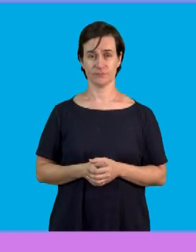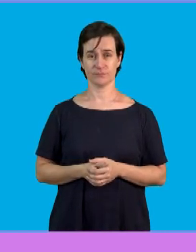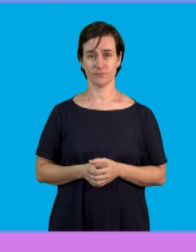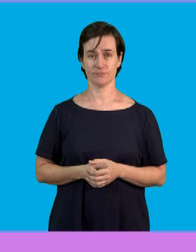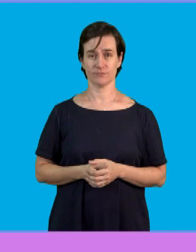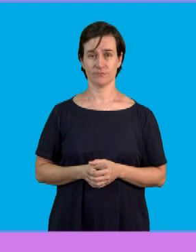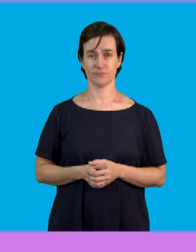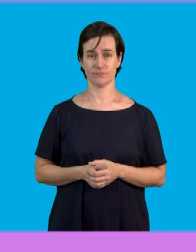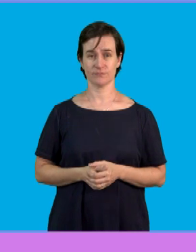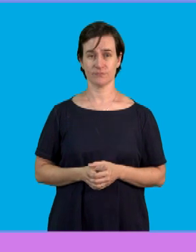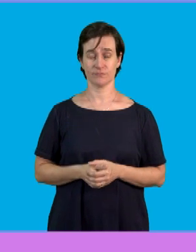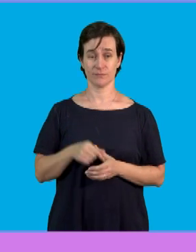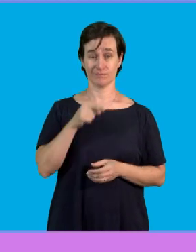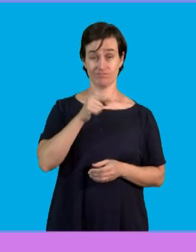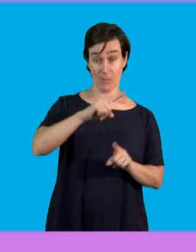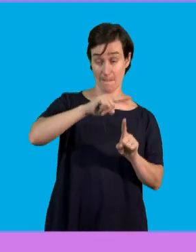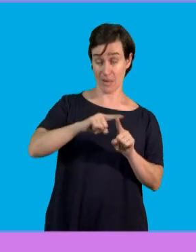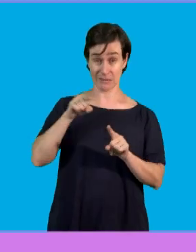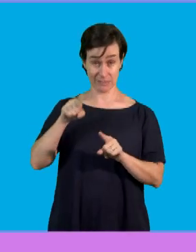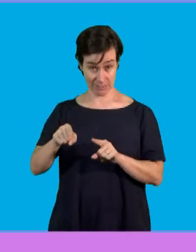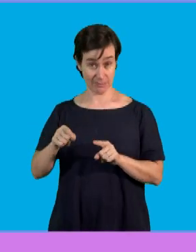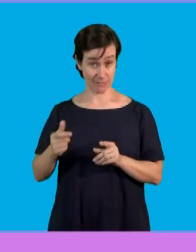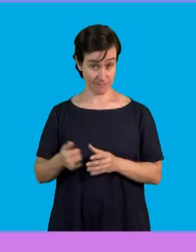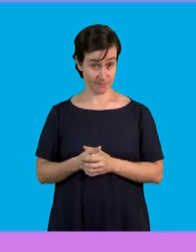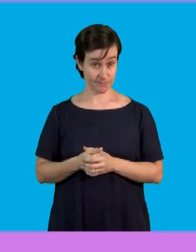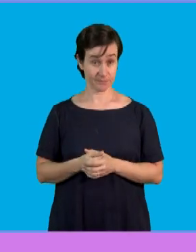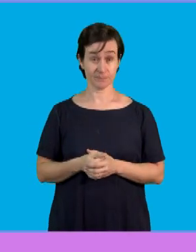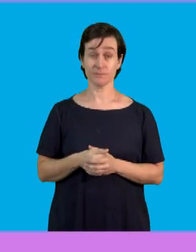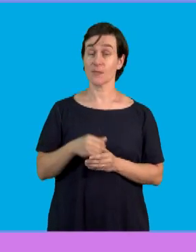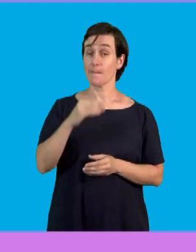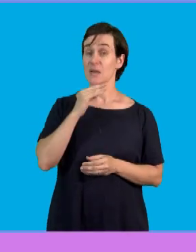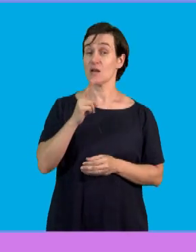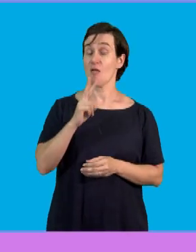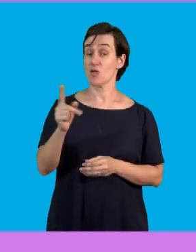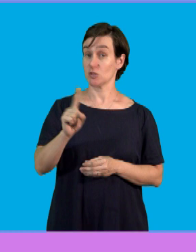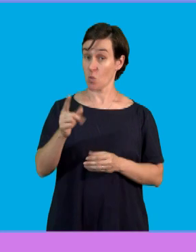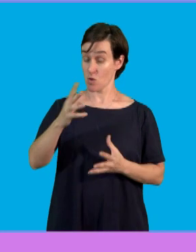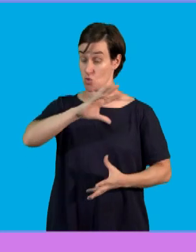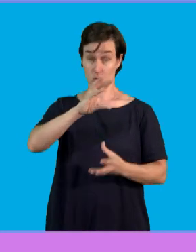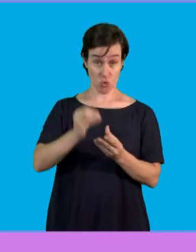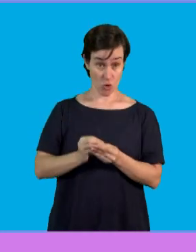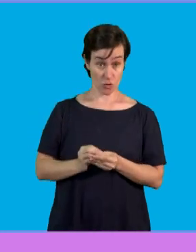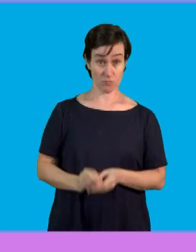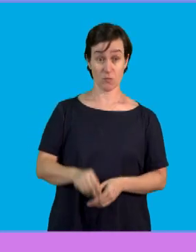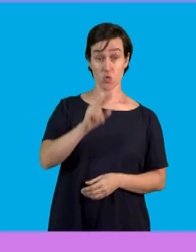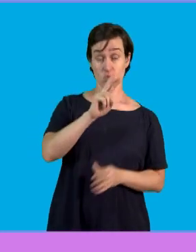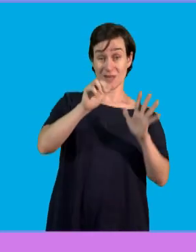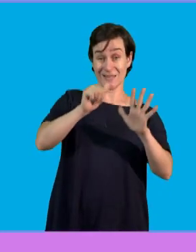1,725. So when we add those together, and that give us a total amount of